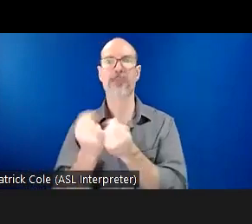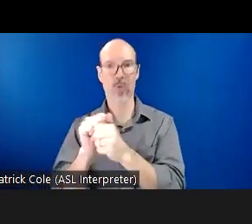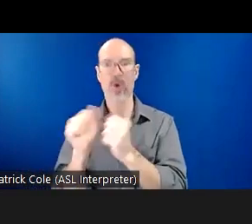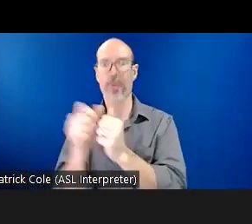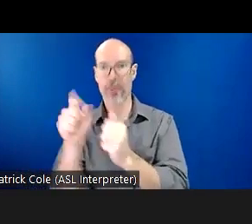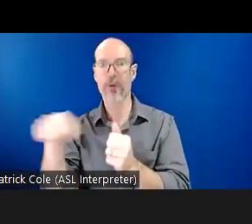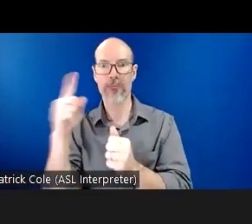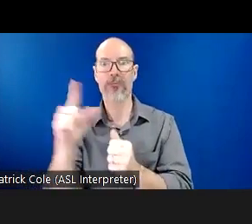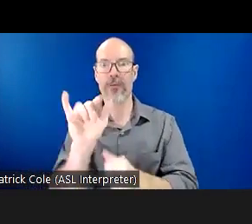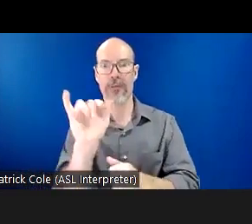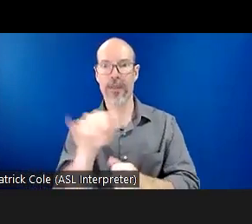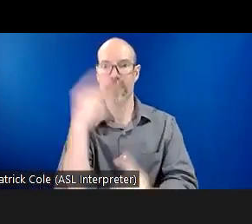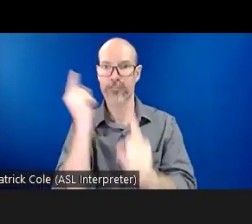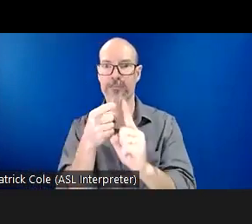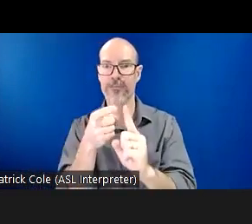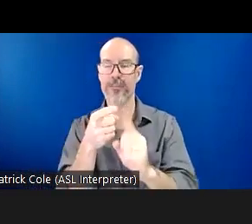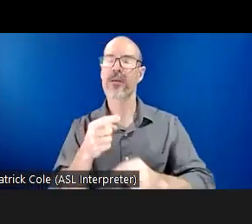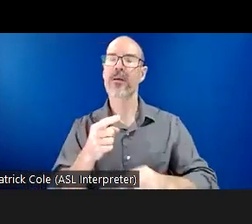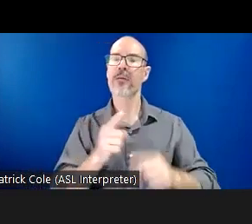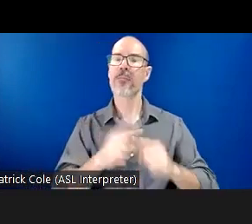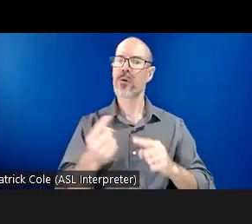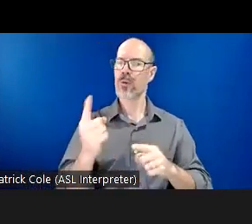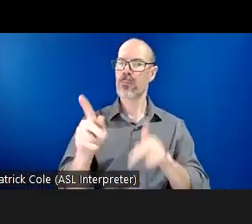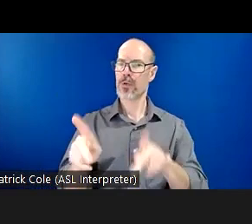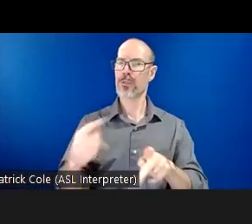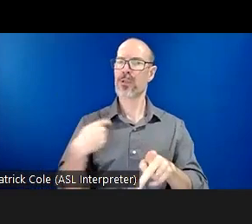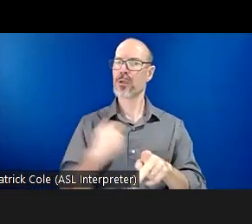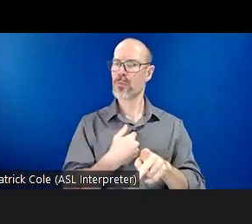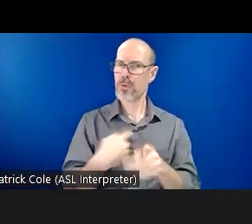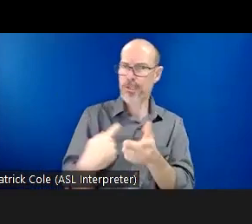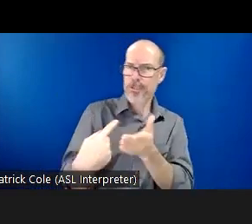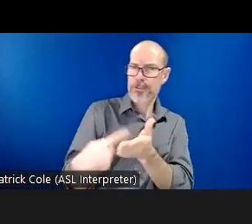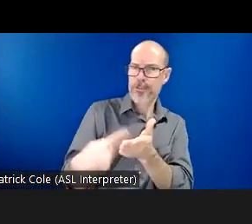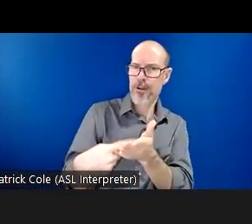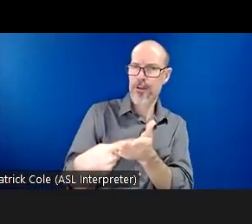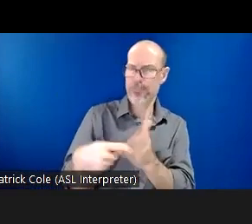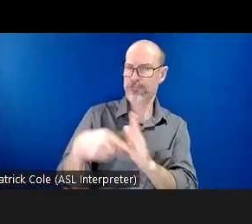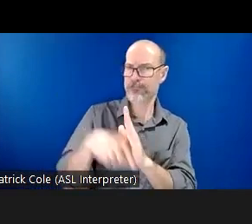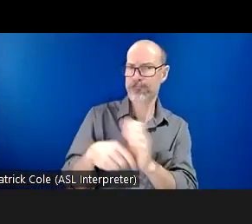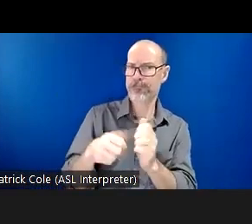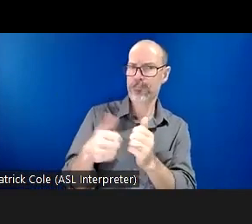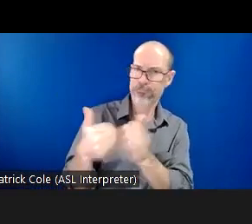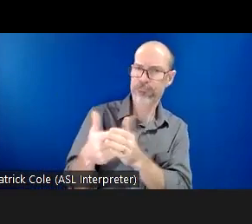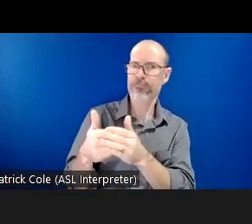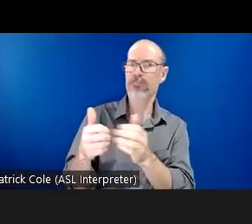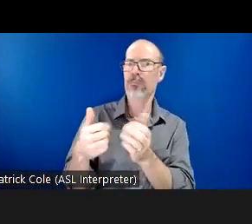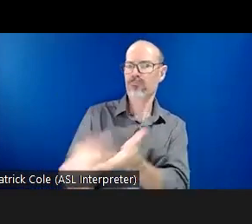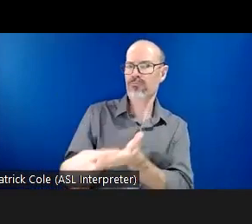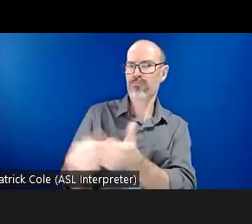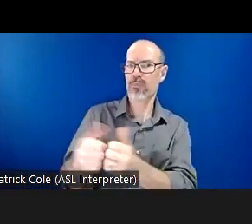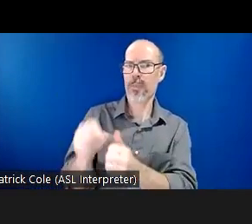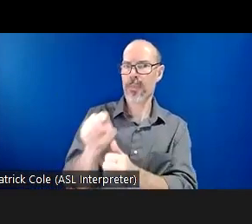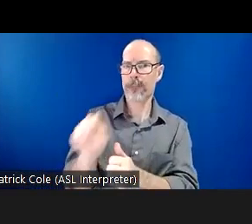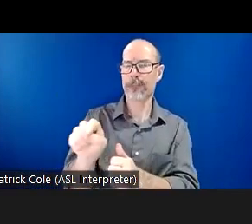When we consulted with them and conferred closely on that, first, so much of these are